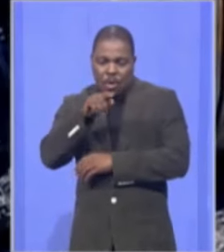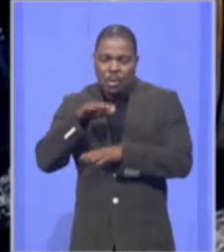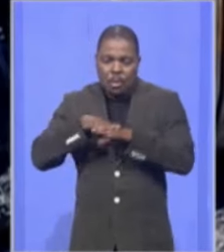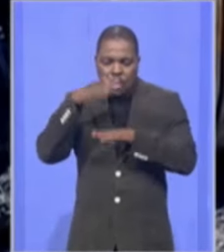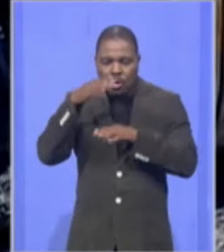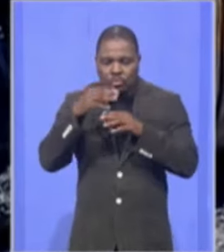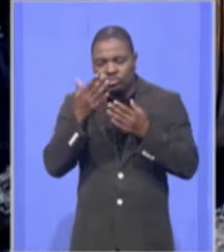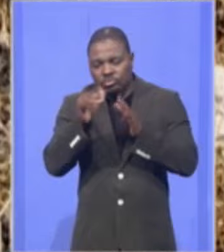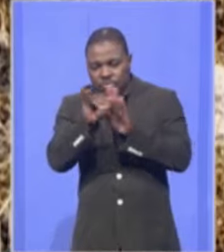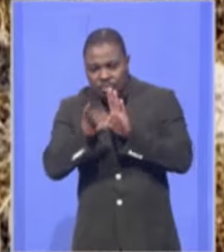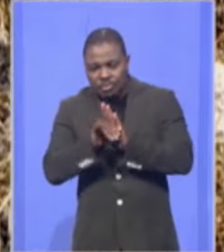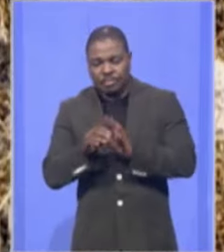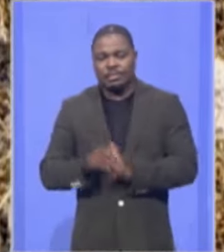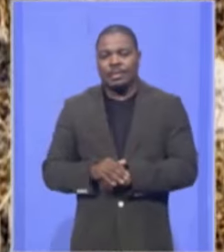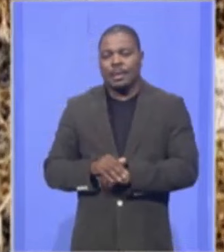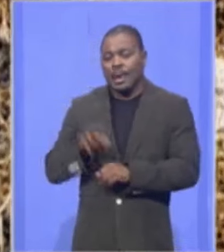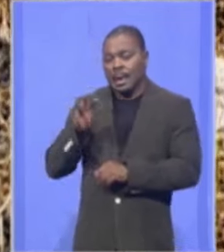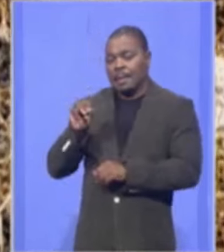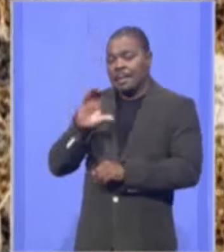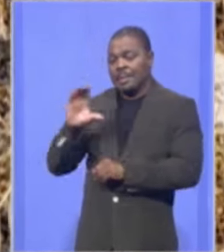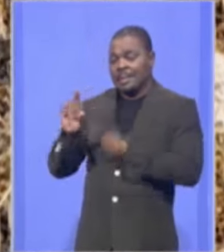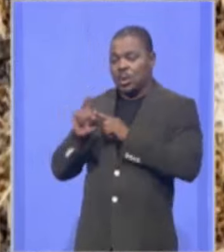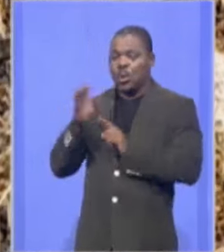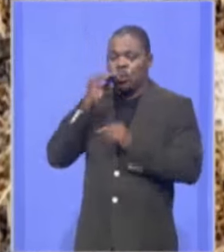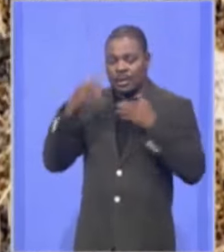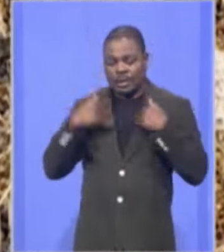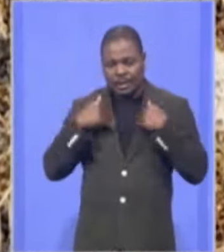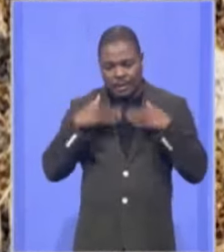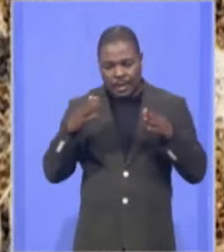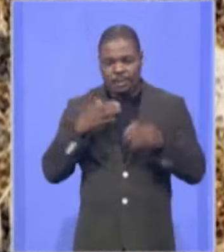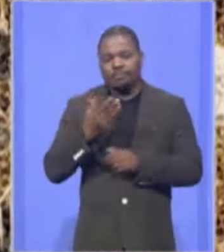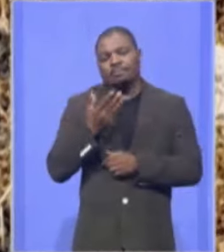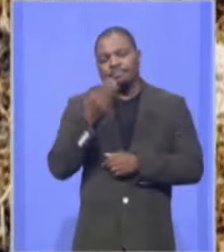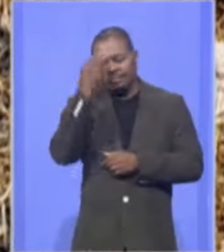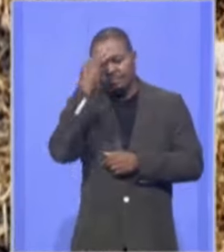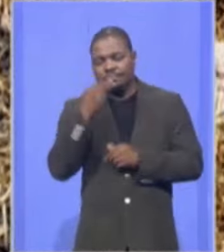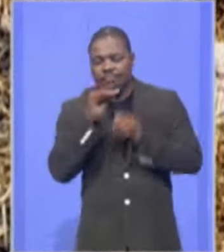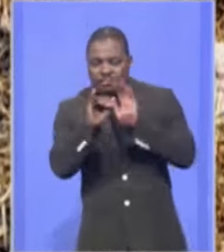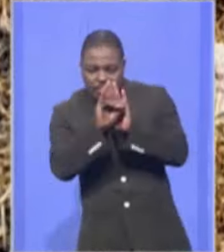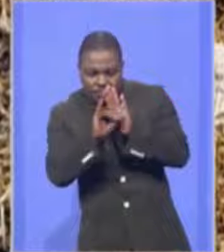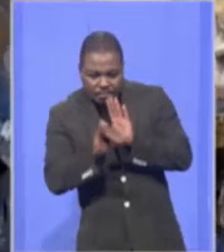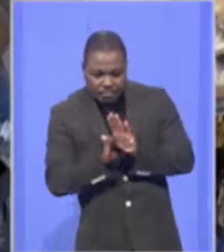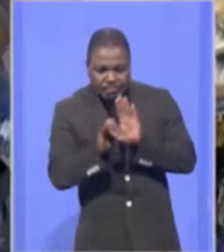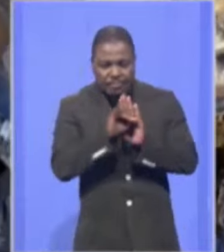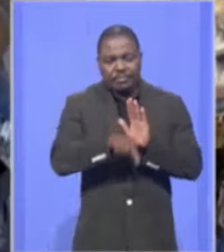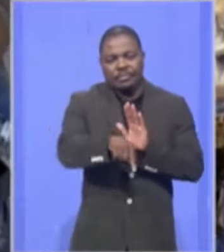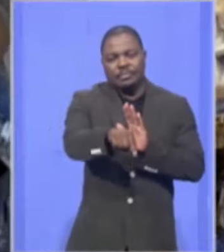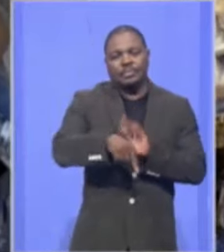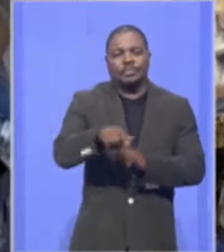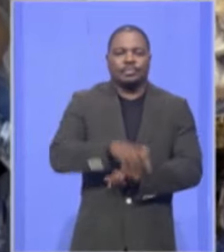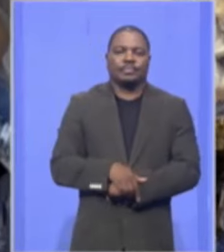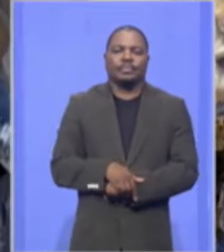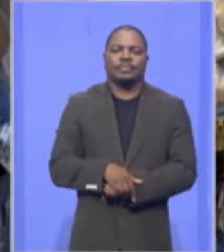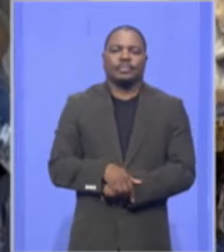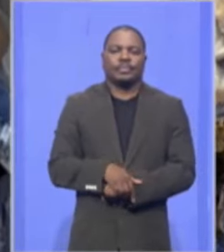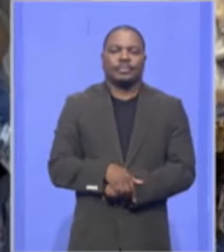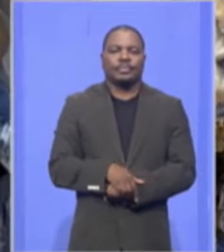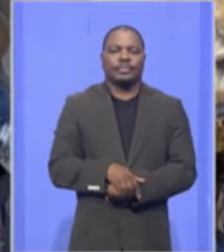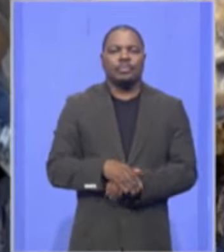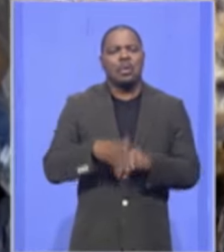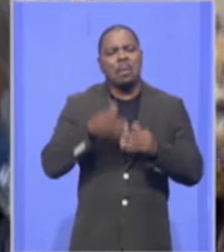processing. Mokhuduthamaga a re batla simolola tiro ya go supa ditopo tsa batho ba ba amegileng mo kotsing. All the processes